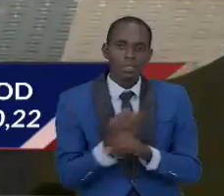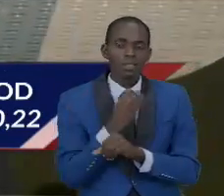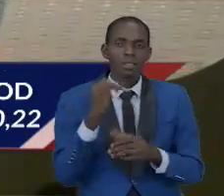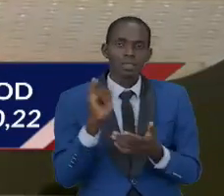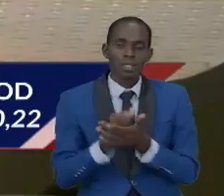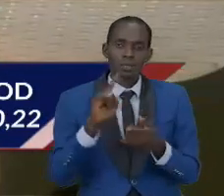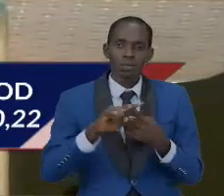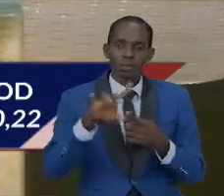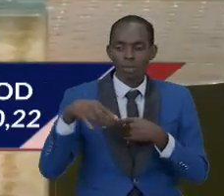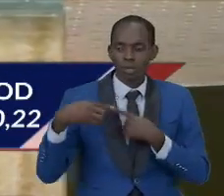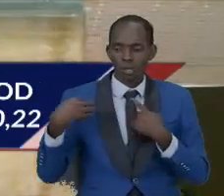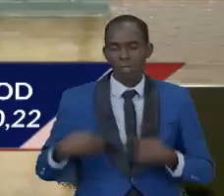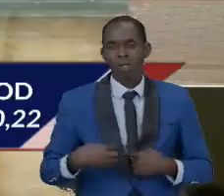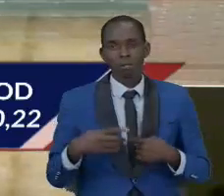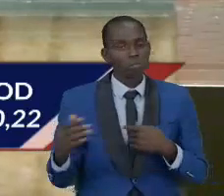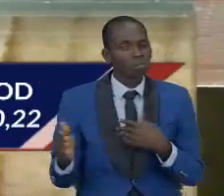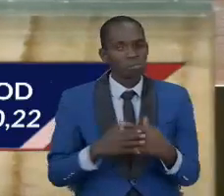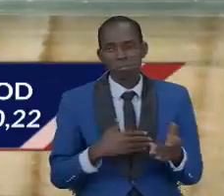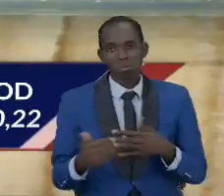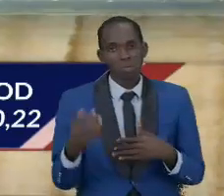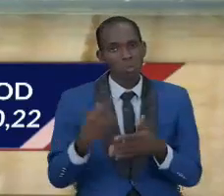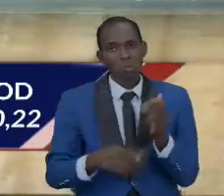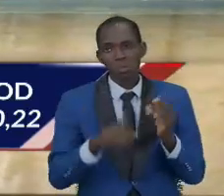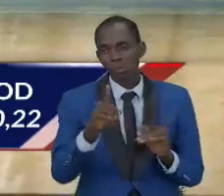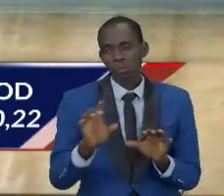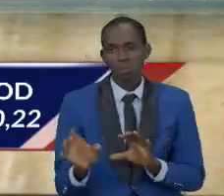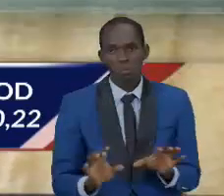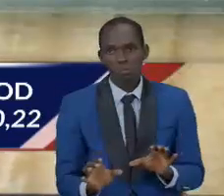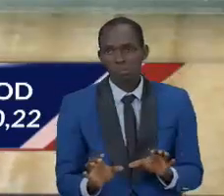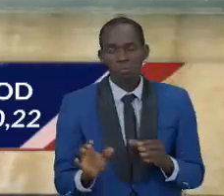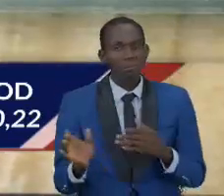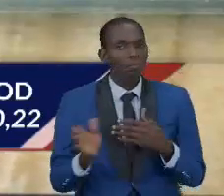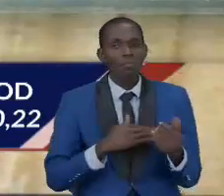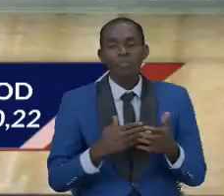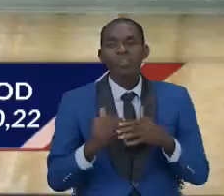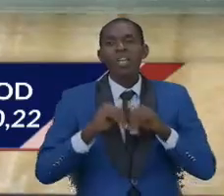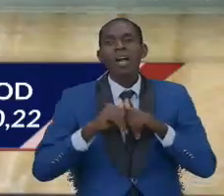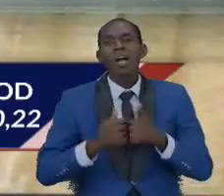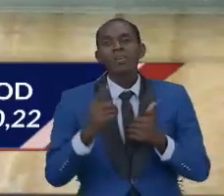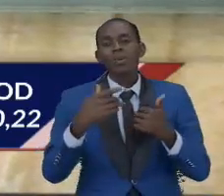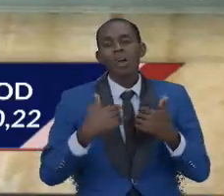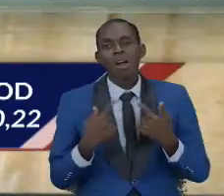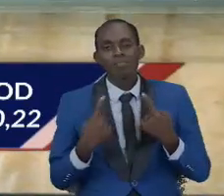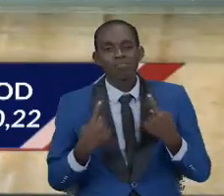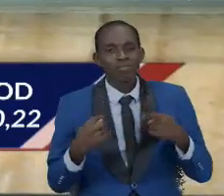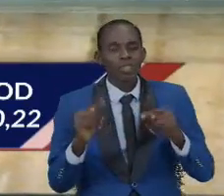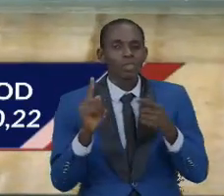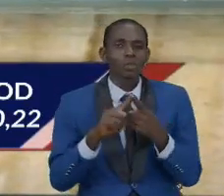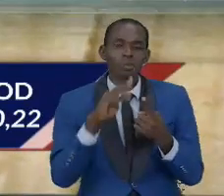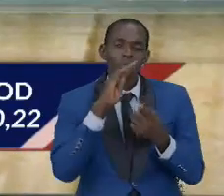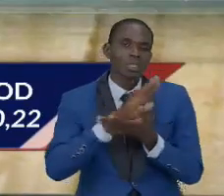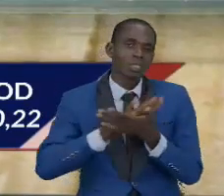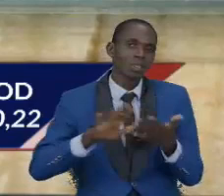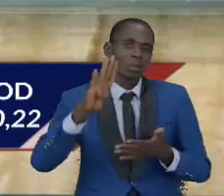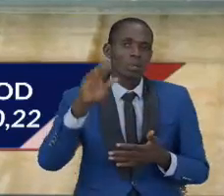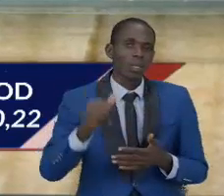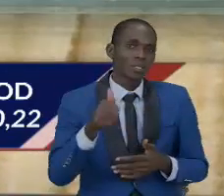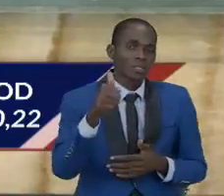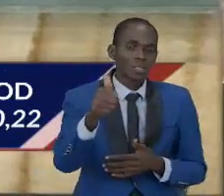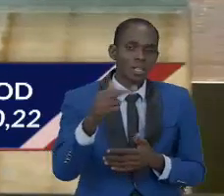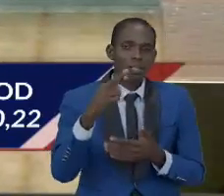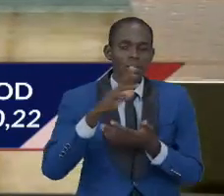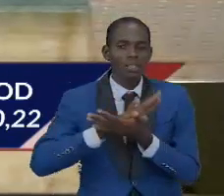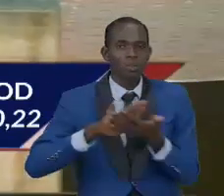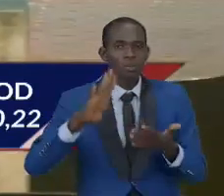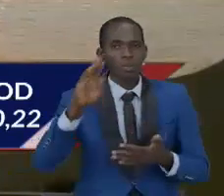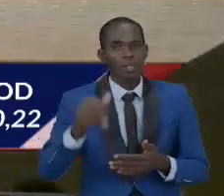no matter what you do no matter how you try to be clean by yourself righteous by